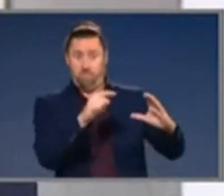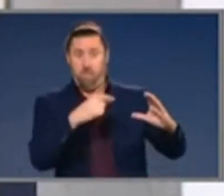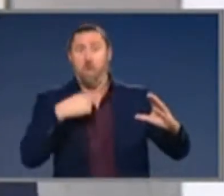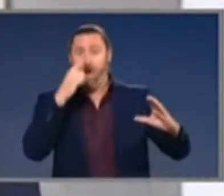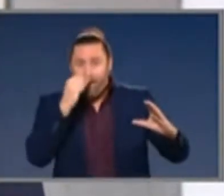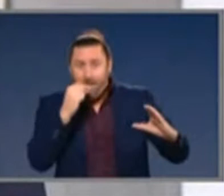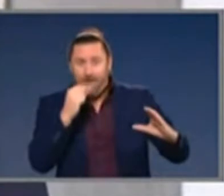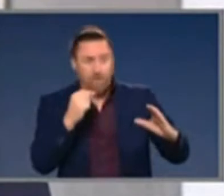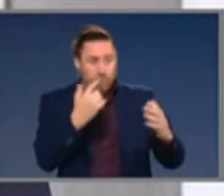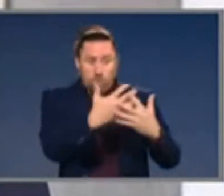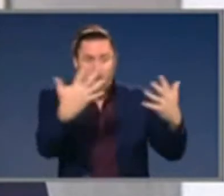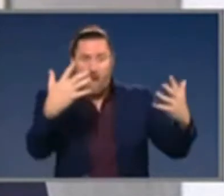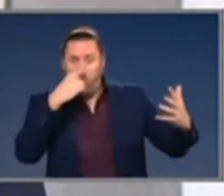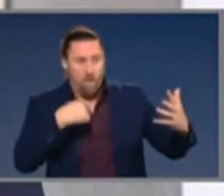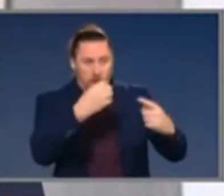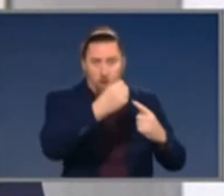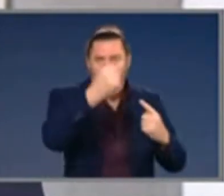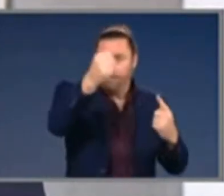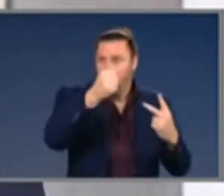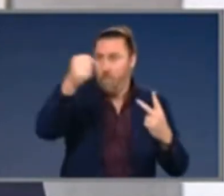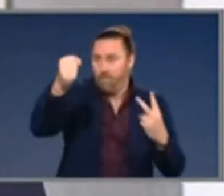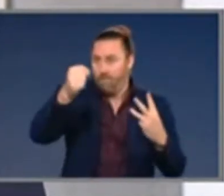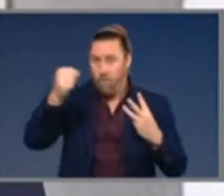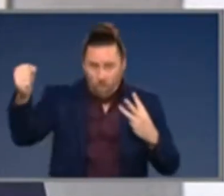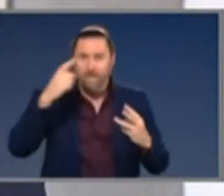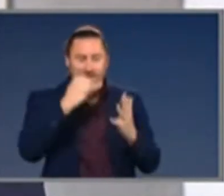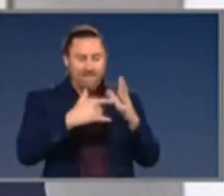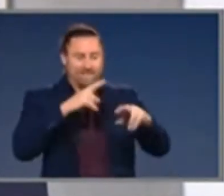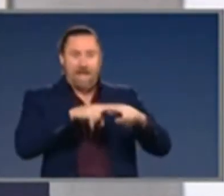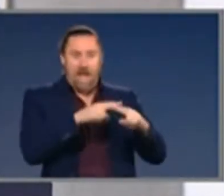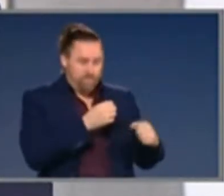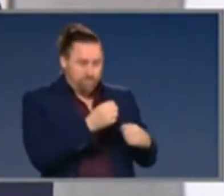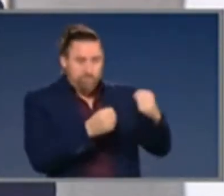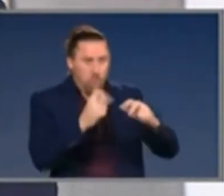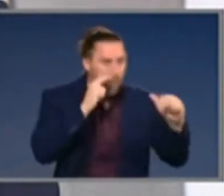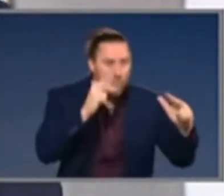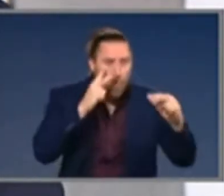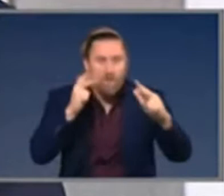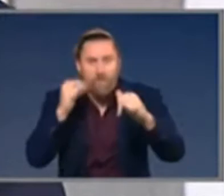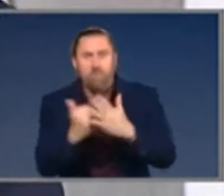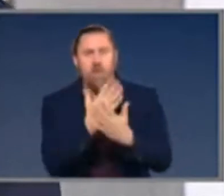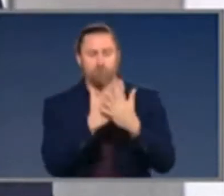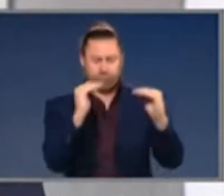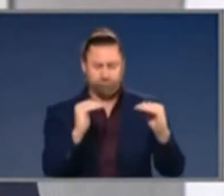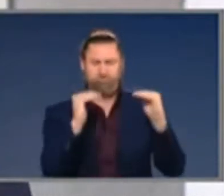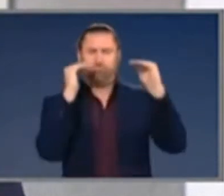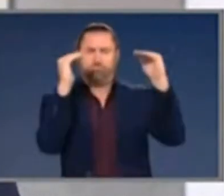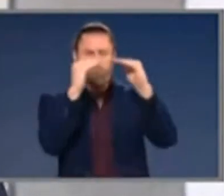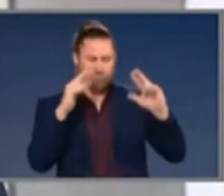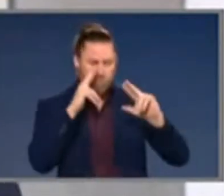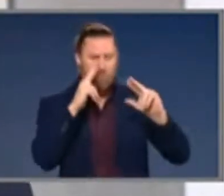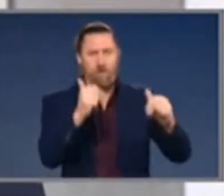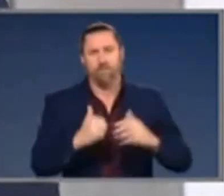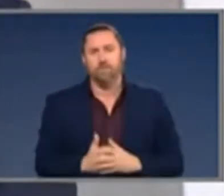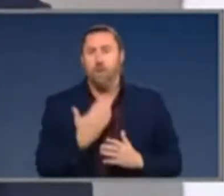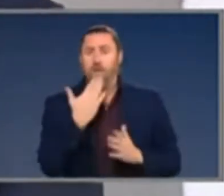could support it, and those who remain in those facilities could get the standard of care that we would all expect. And so I